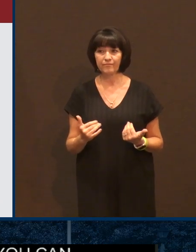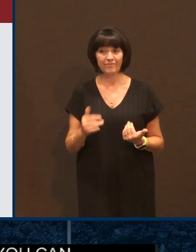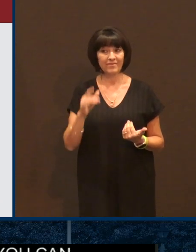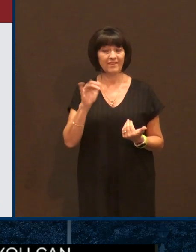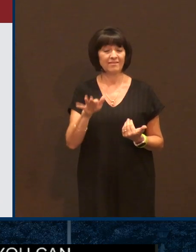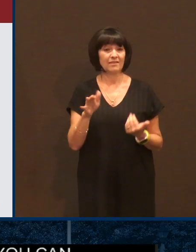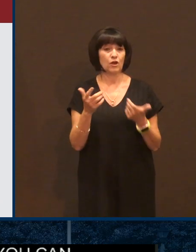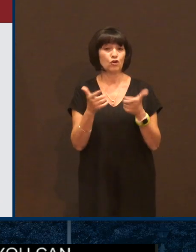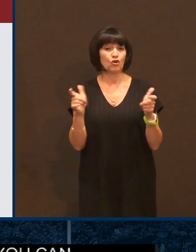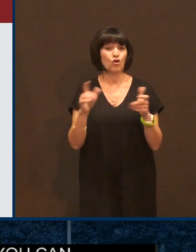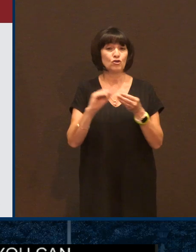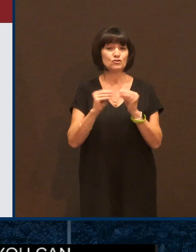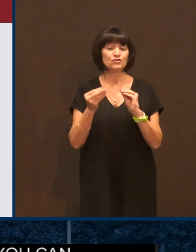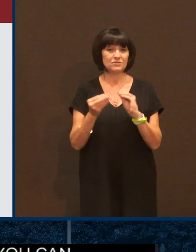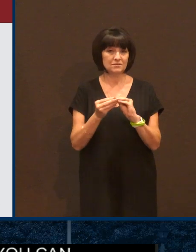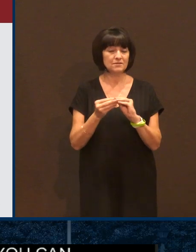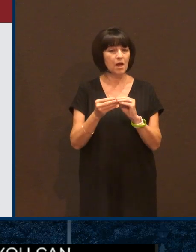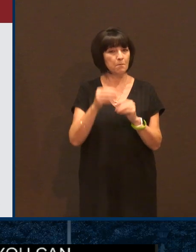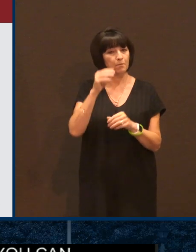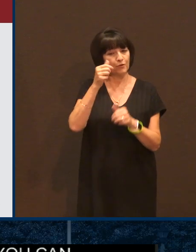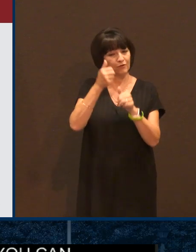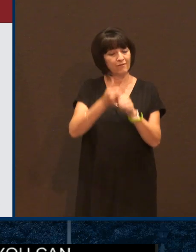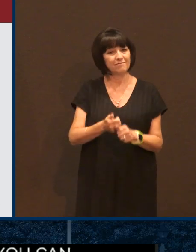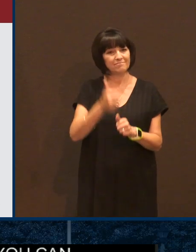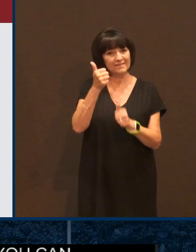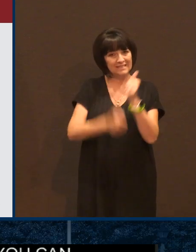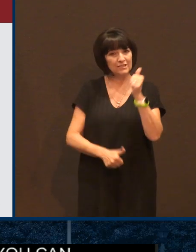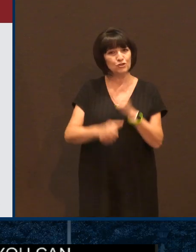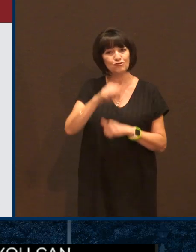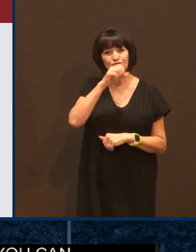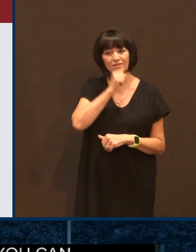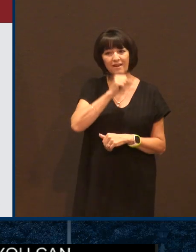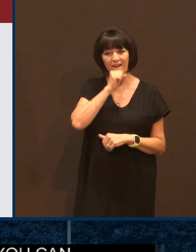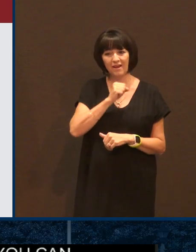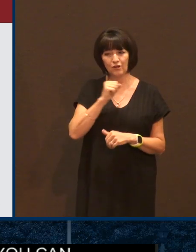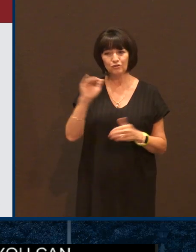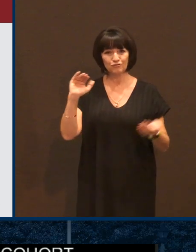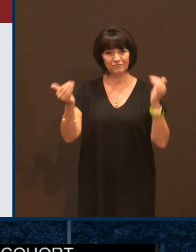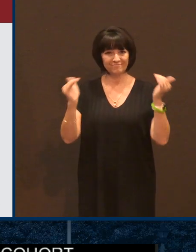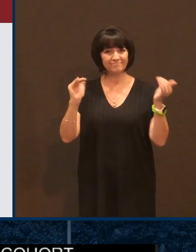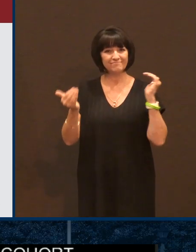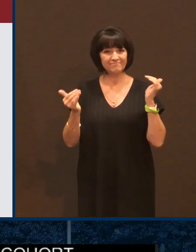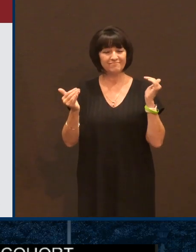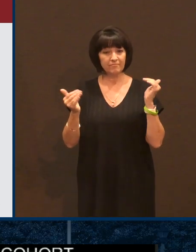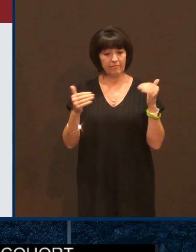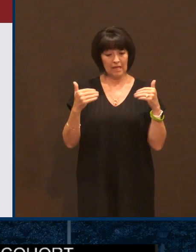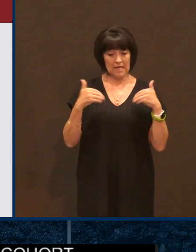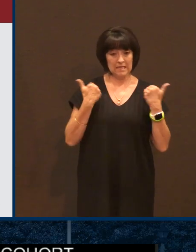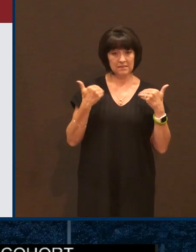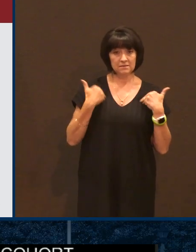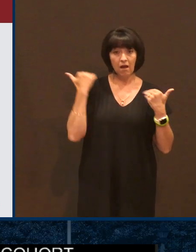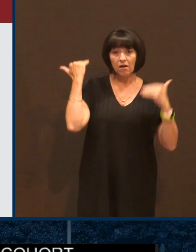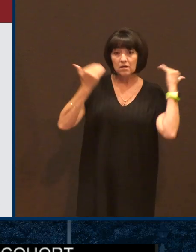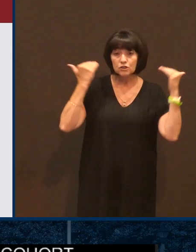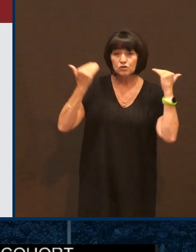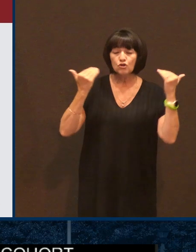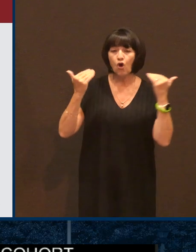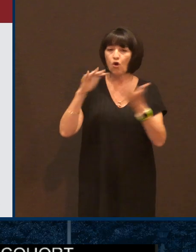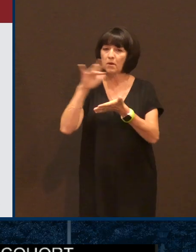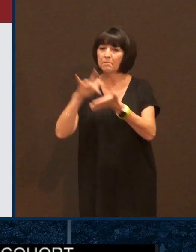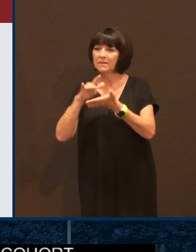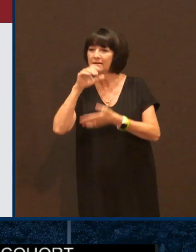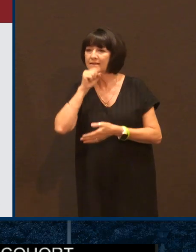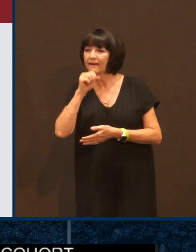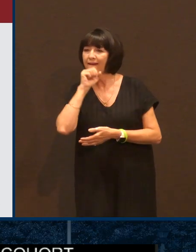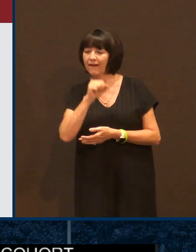the rate of cases by age is, for that middle age, the young adult and the middle age, 35